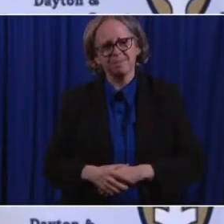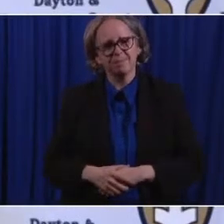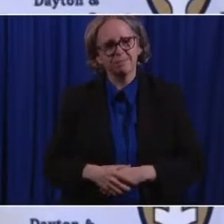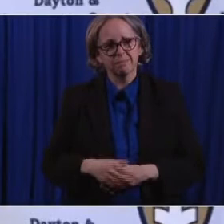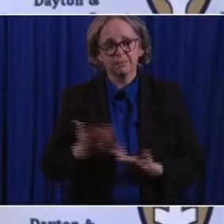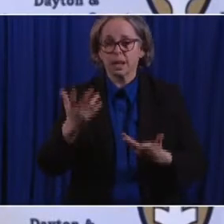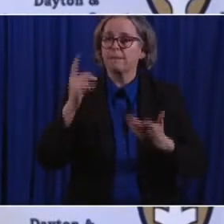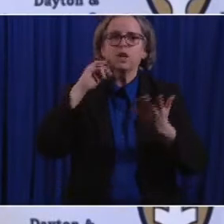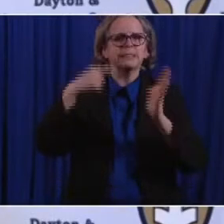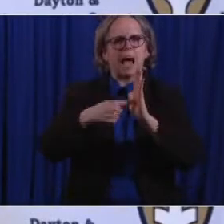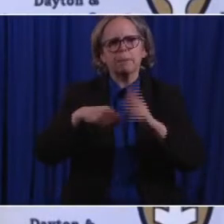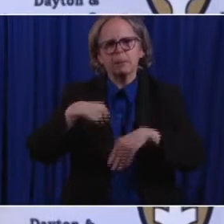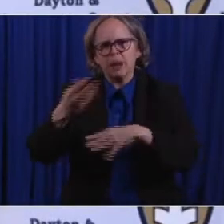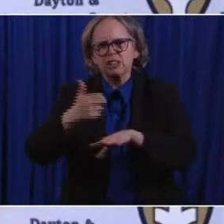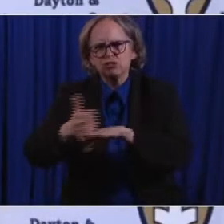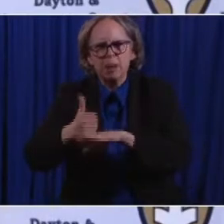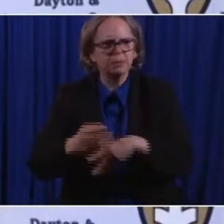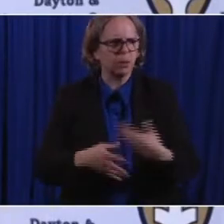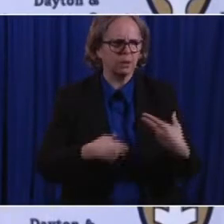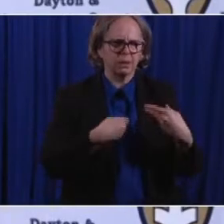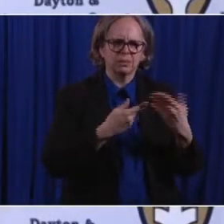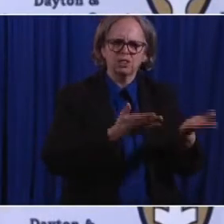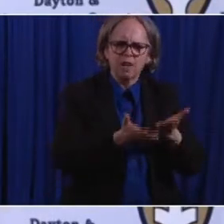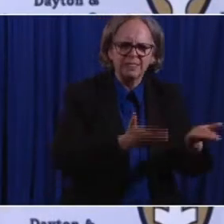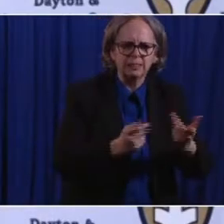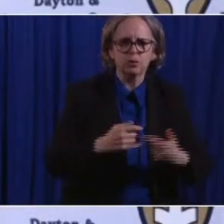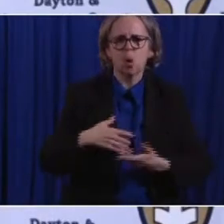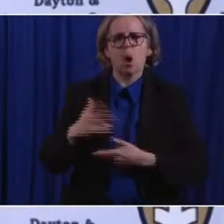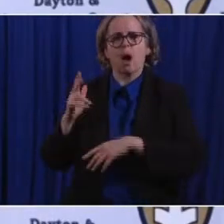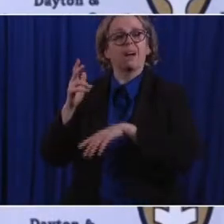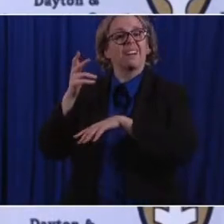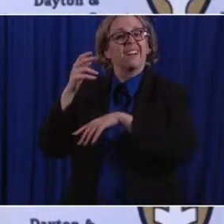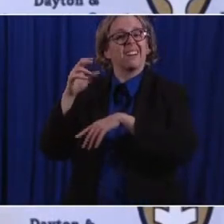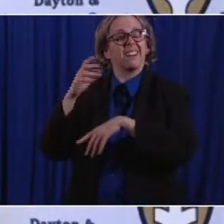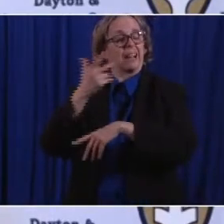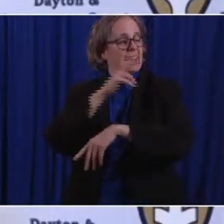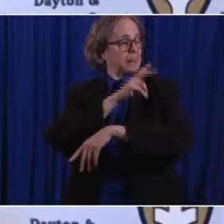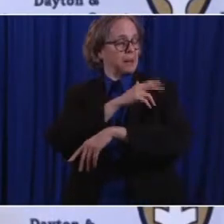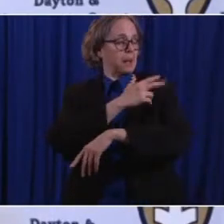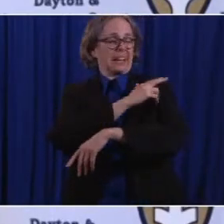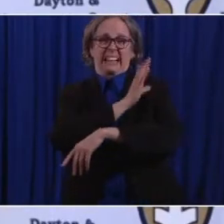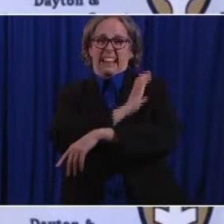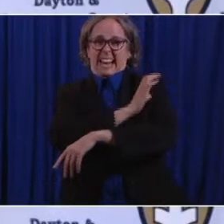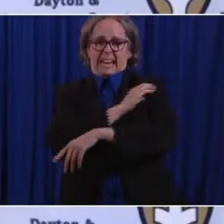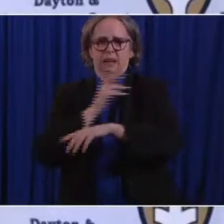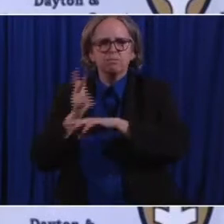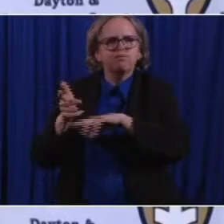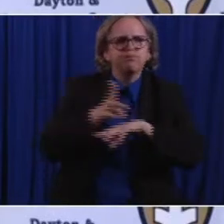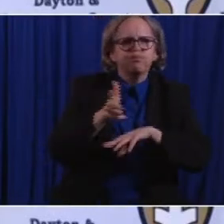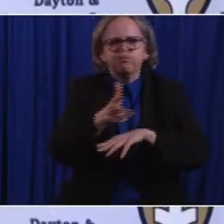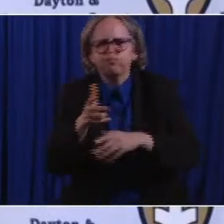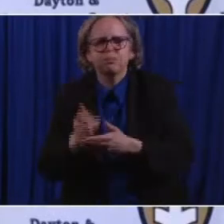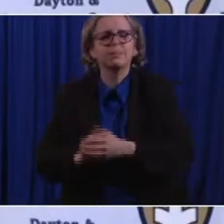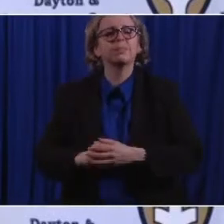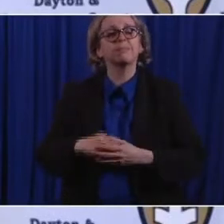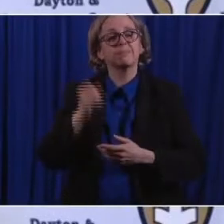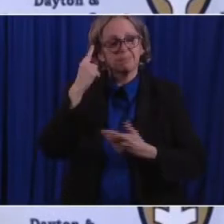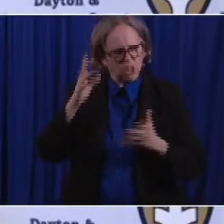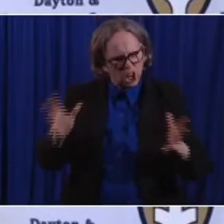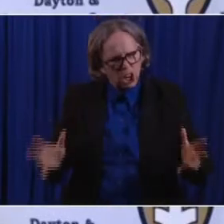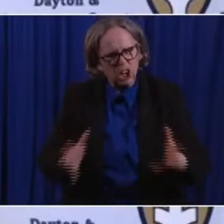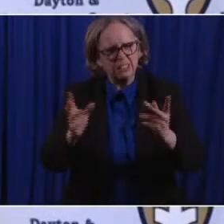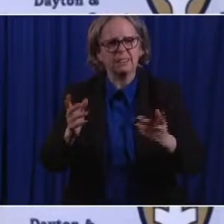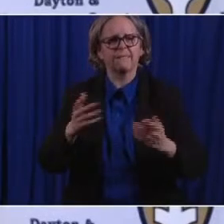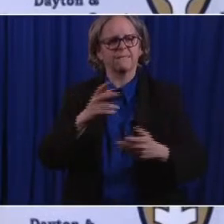mobile clinics. To encourage vaccination, Premier Health, in partnership with Gem City Medical Dental Pharmaceutical